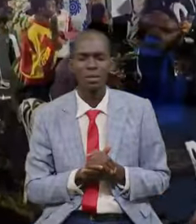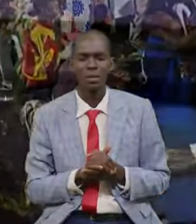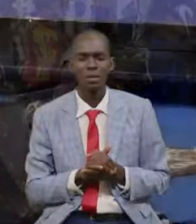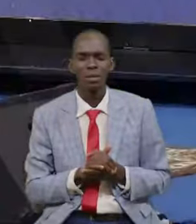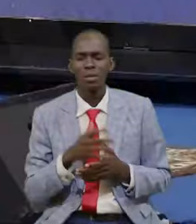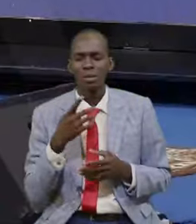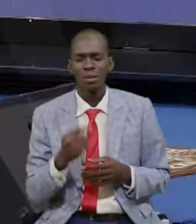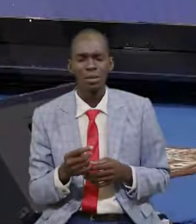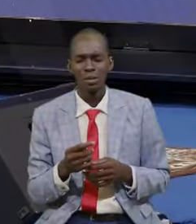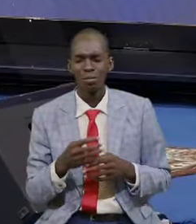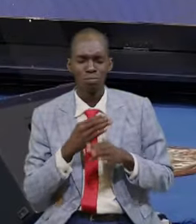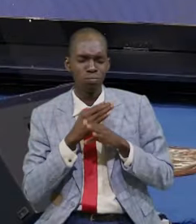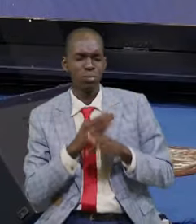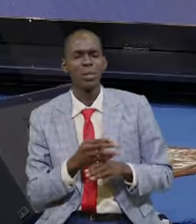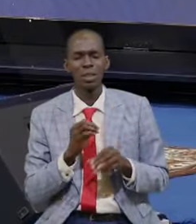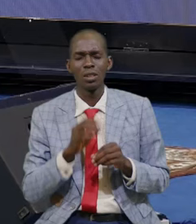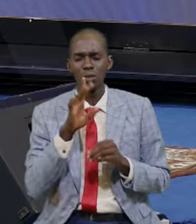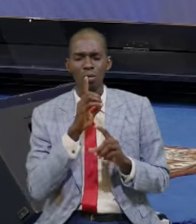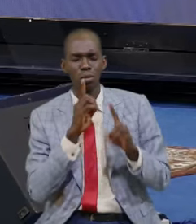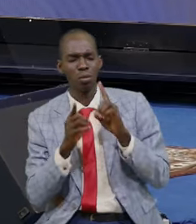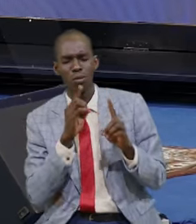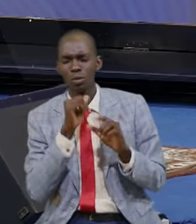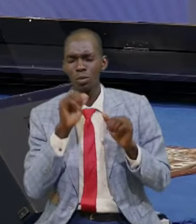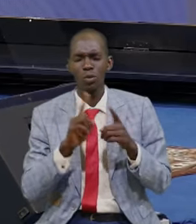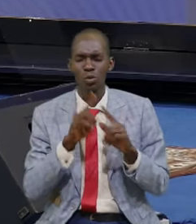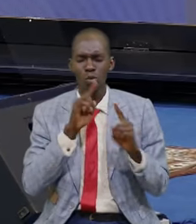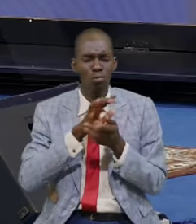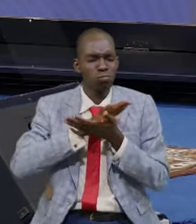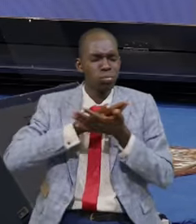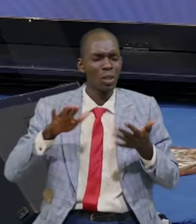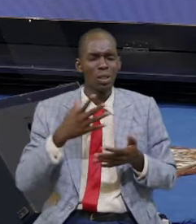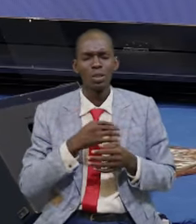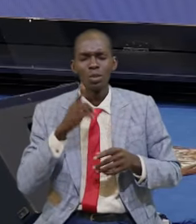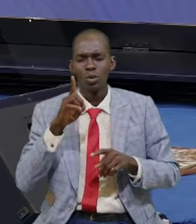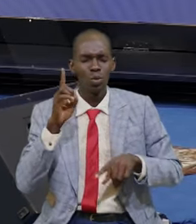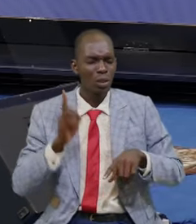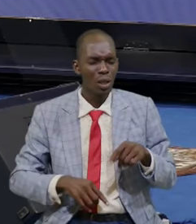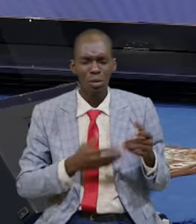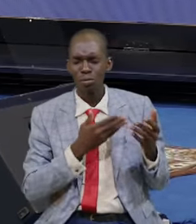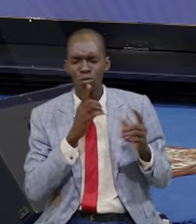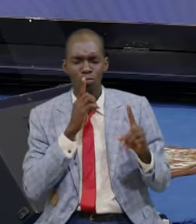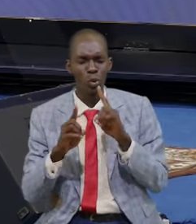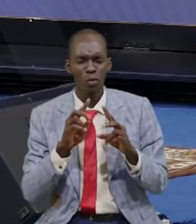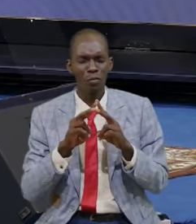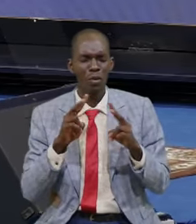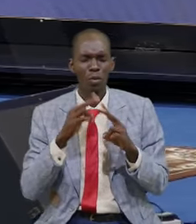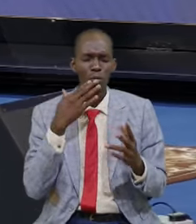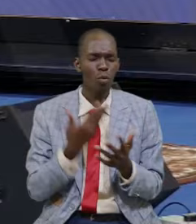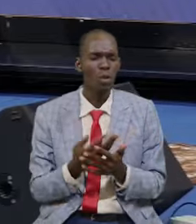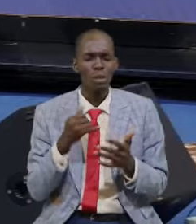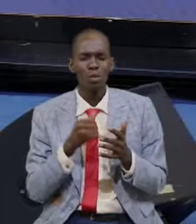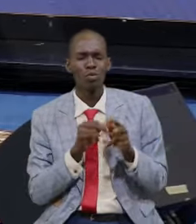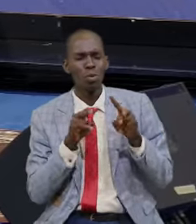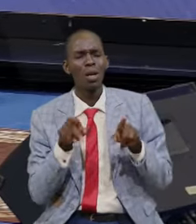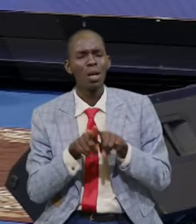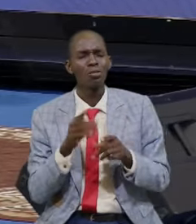Impediments in your speech, stammering. And you cannot bring out the word very well. It looks like something is choking